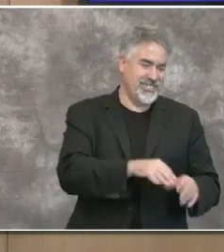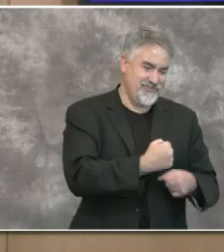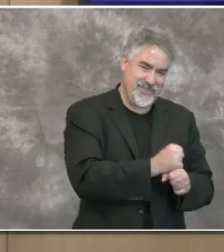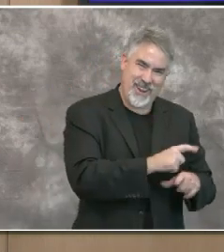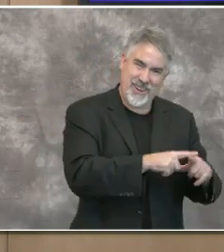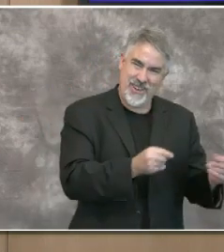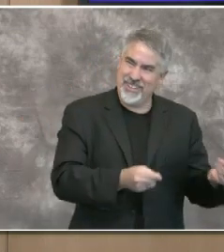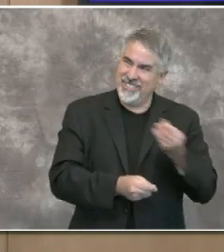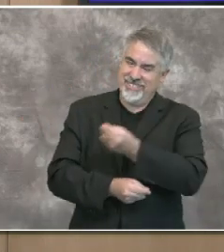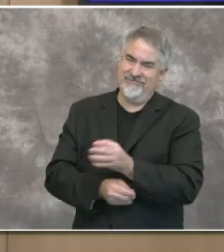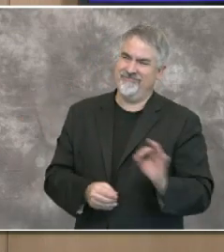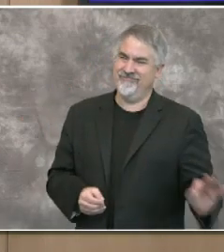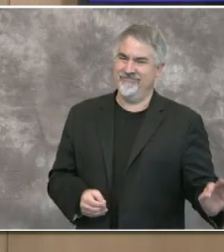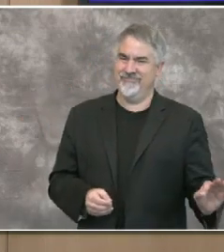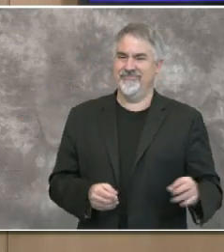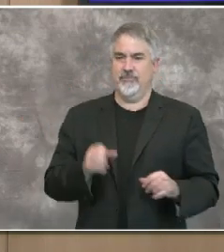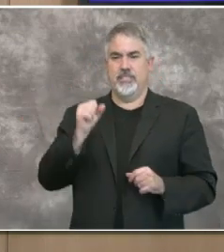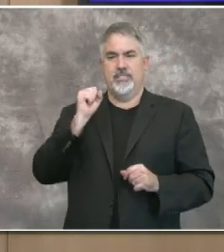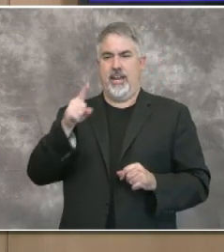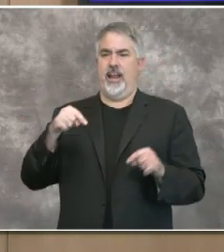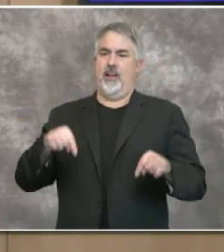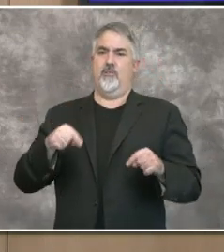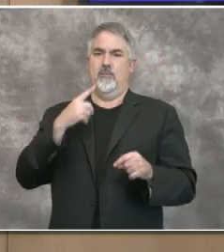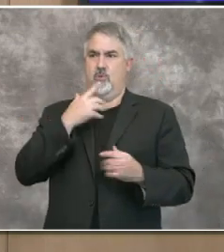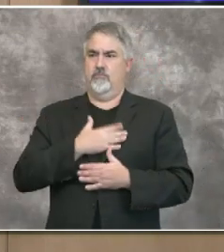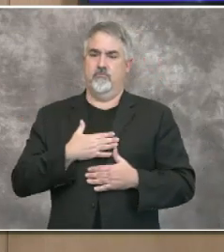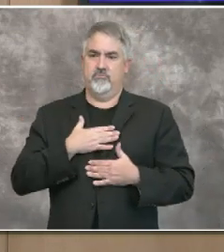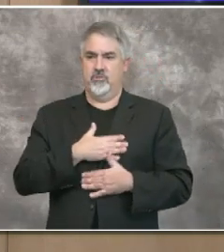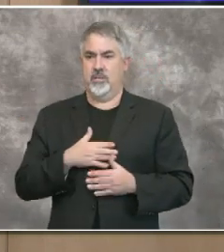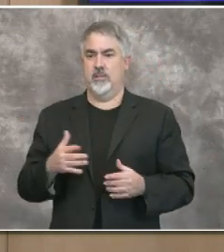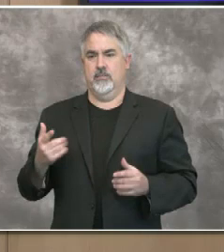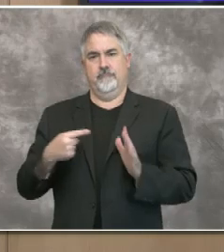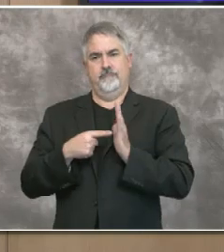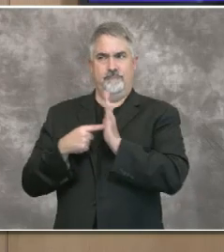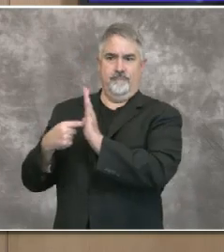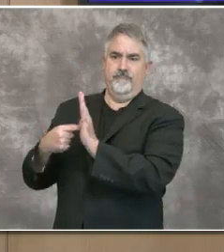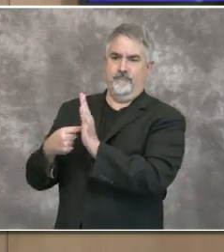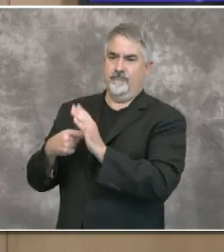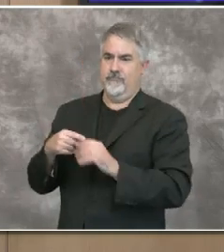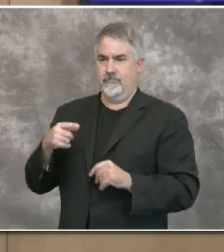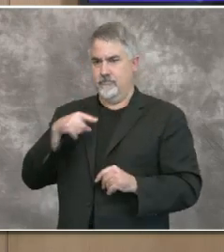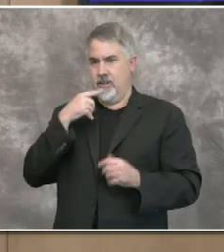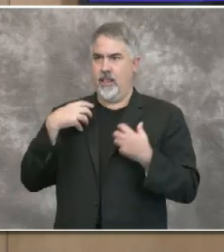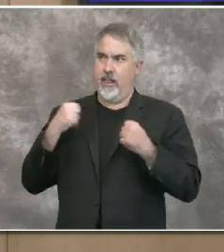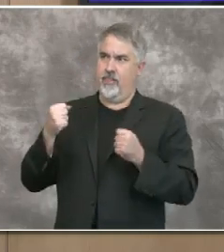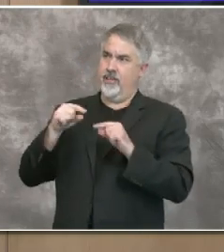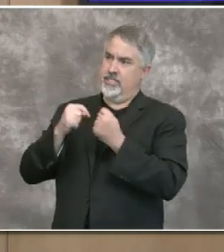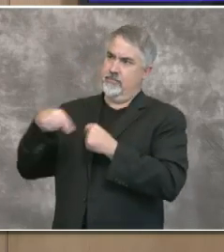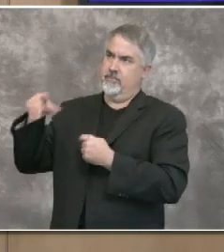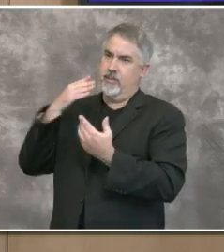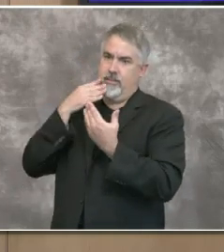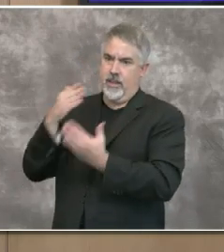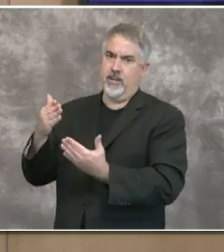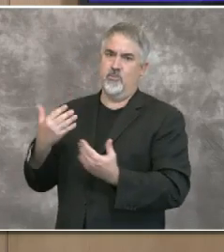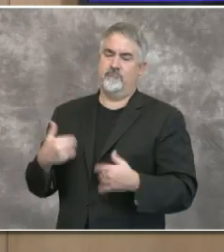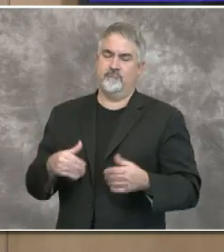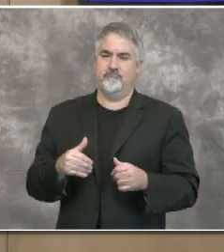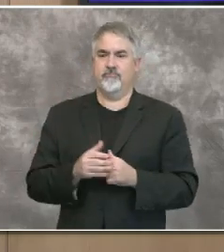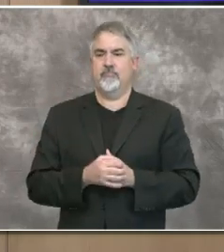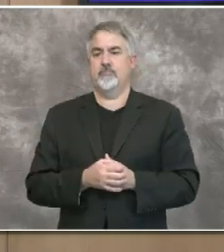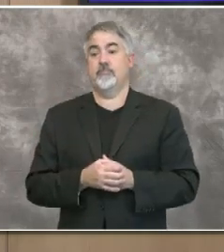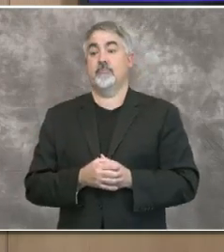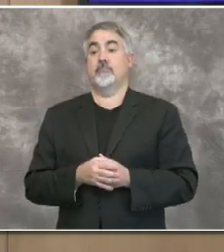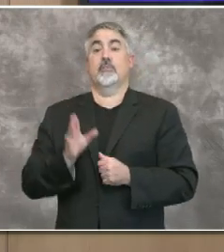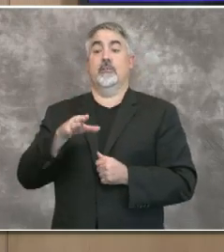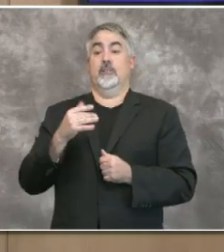the appreciation that you've shown to our public health team. We're all in this together, and they certainly are doing